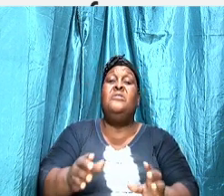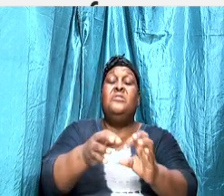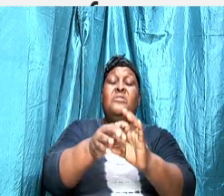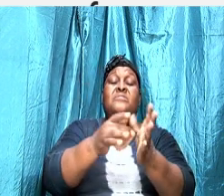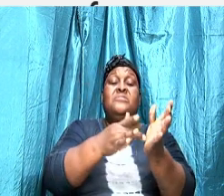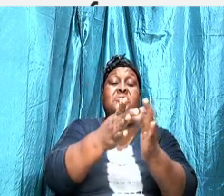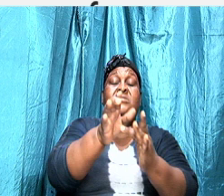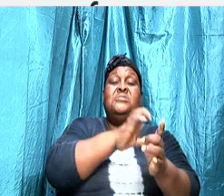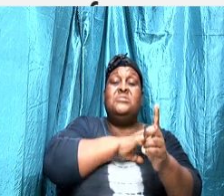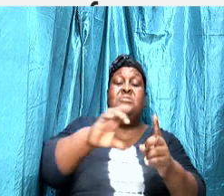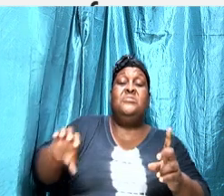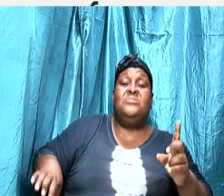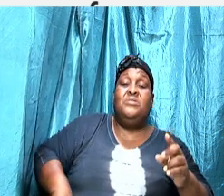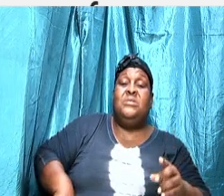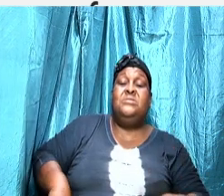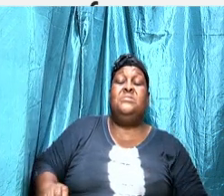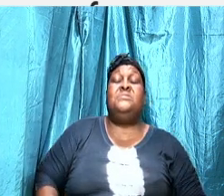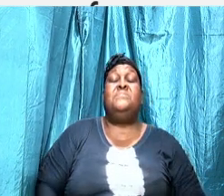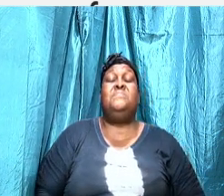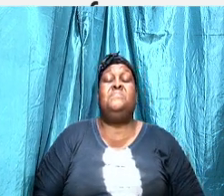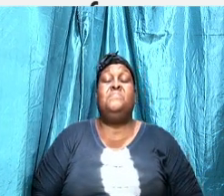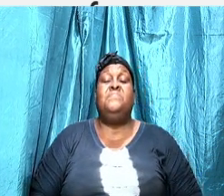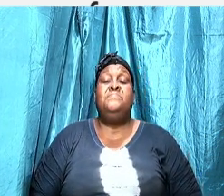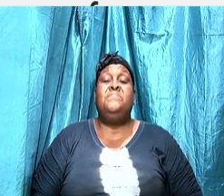Jesus Christ.